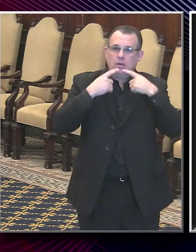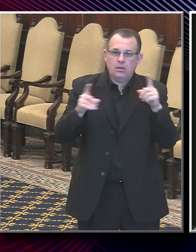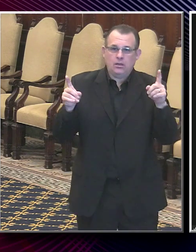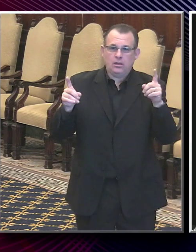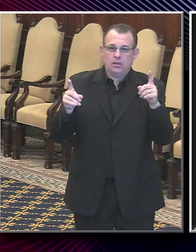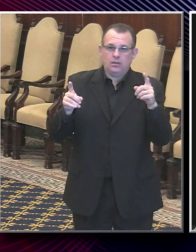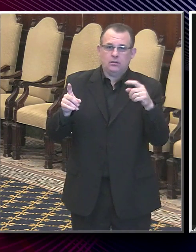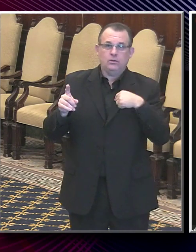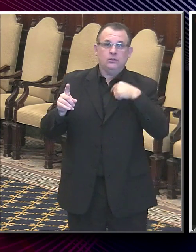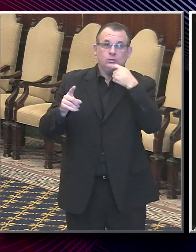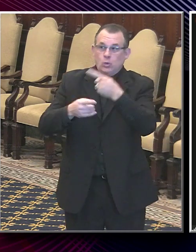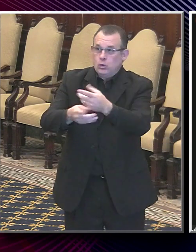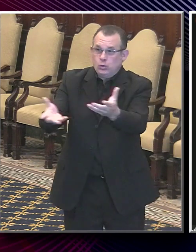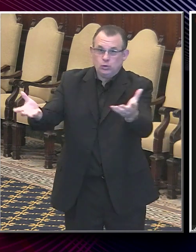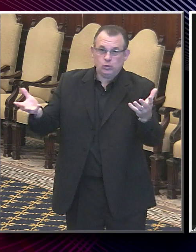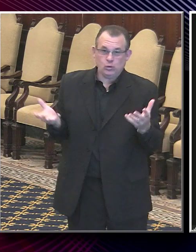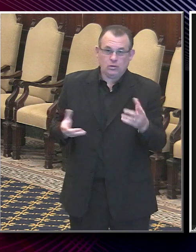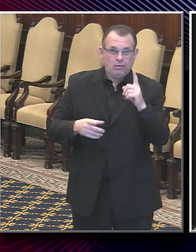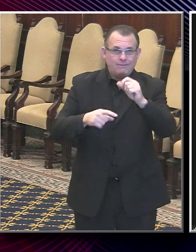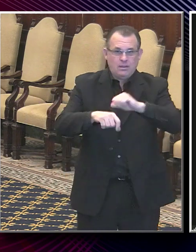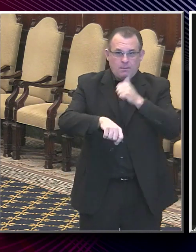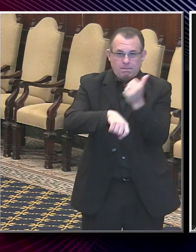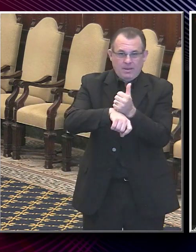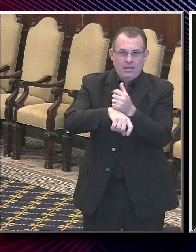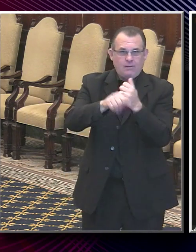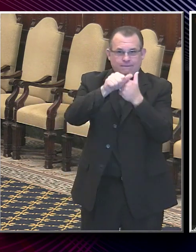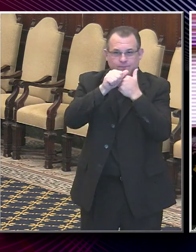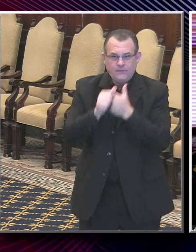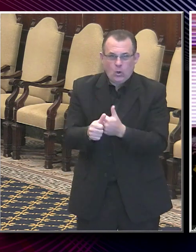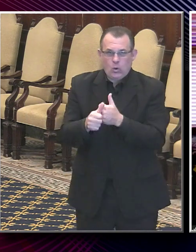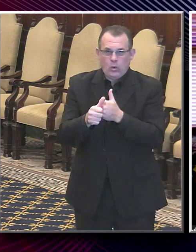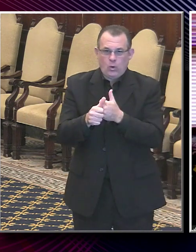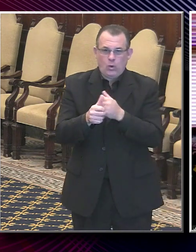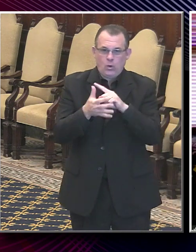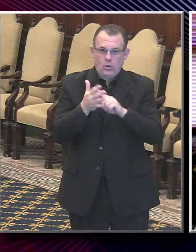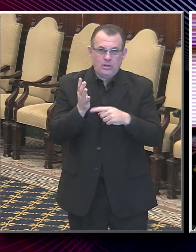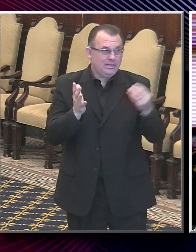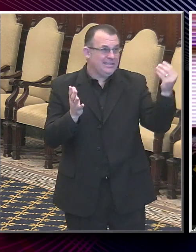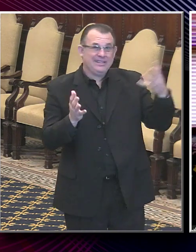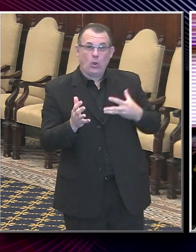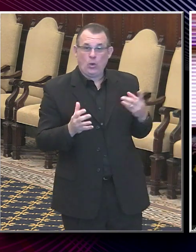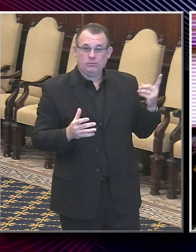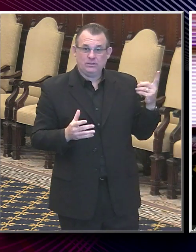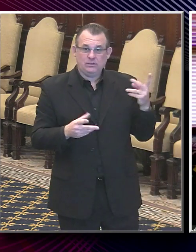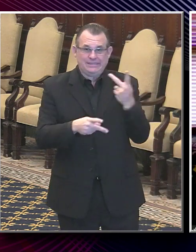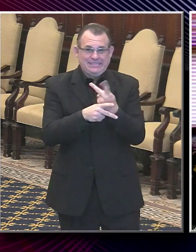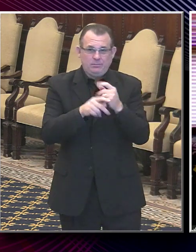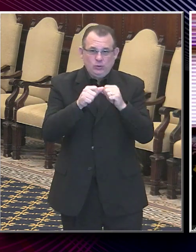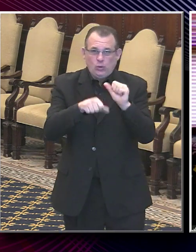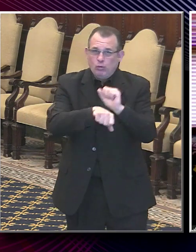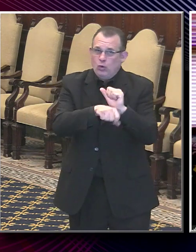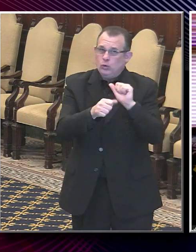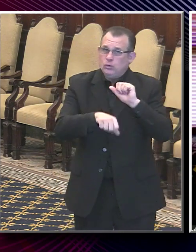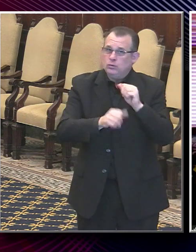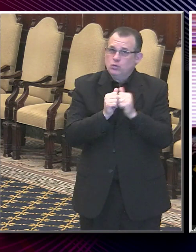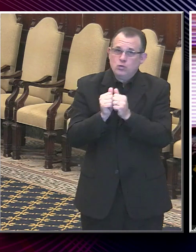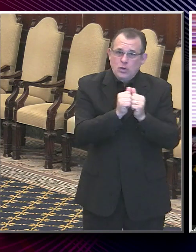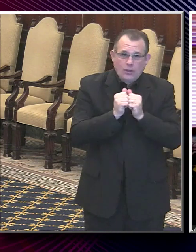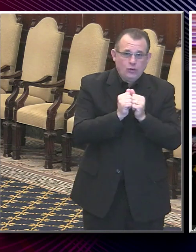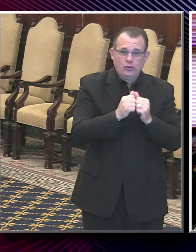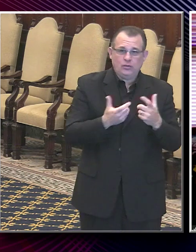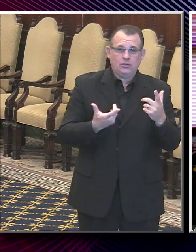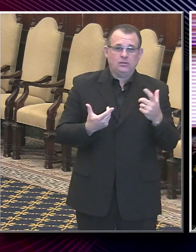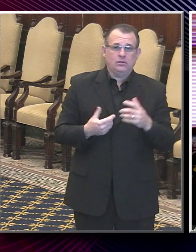that he's committed to that date? What has he told you? He's told me that we need to continue to work together and to make sensible